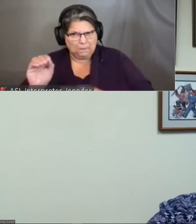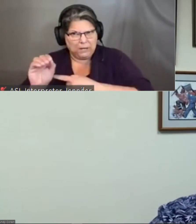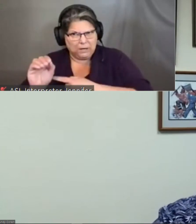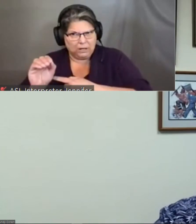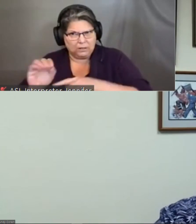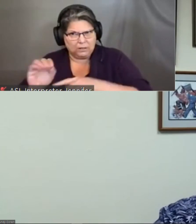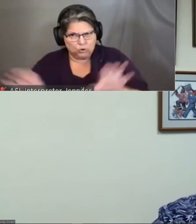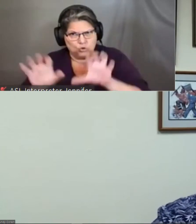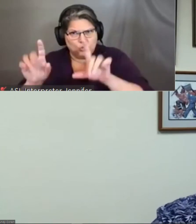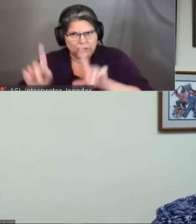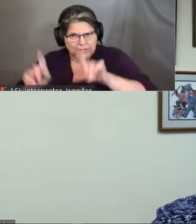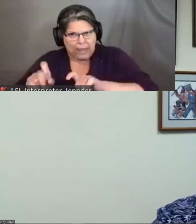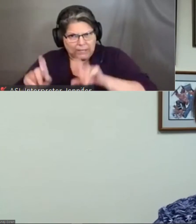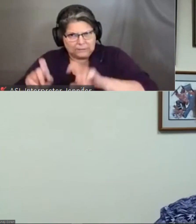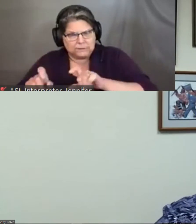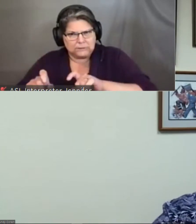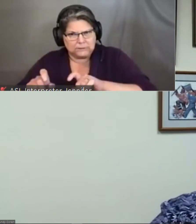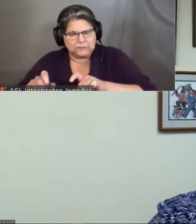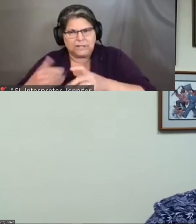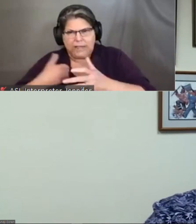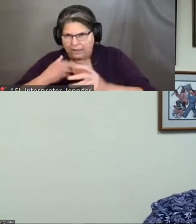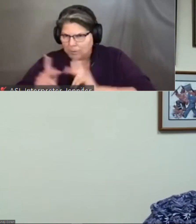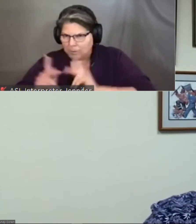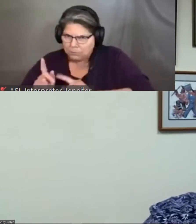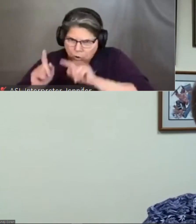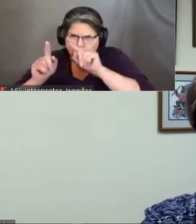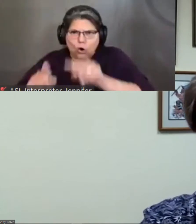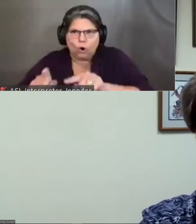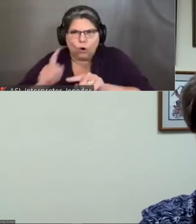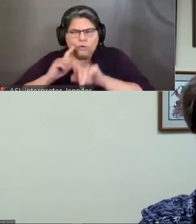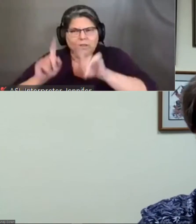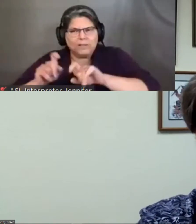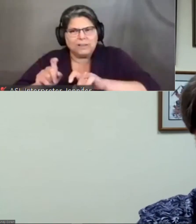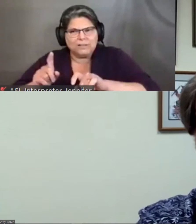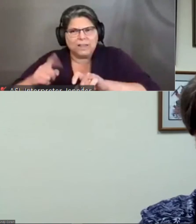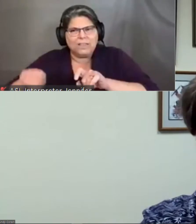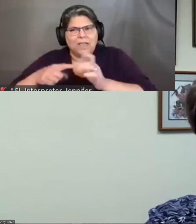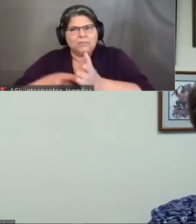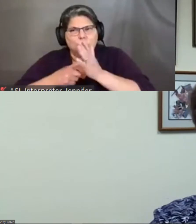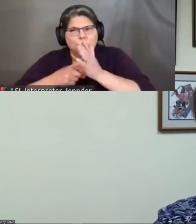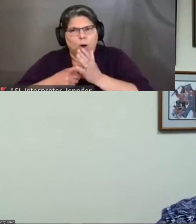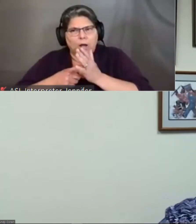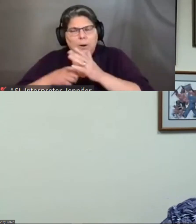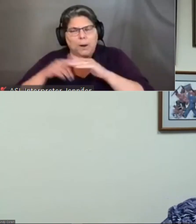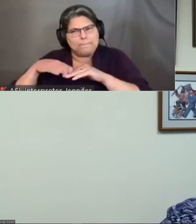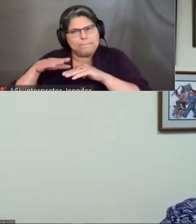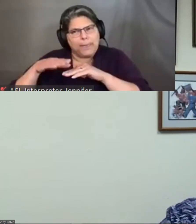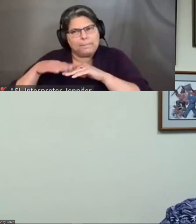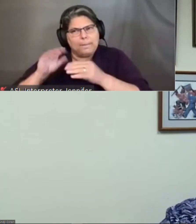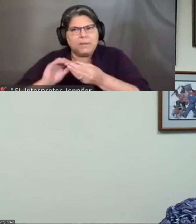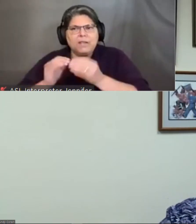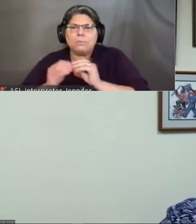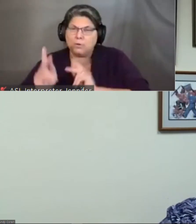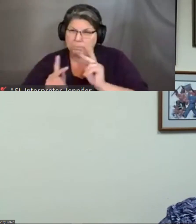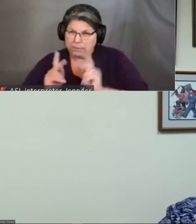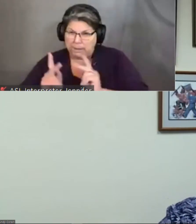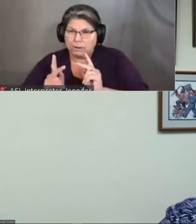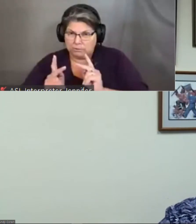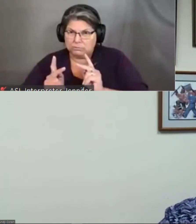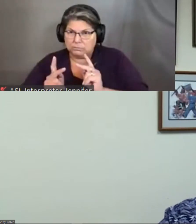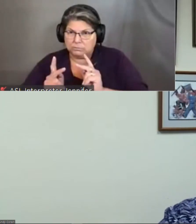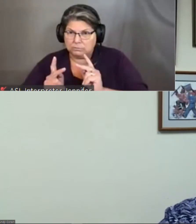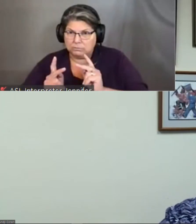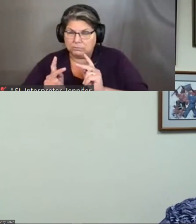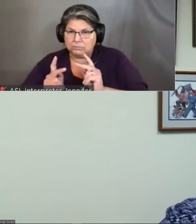and the teams that are doing the testing, they require certain minimum numbers of people each time